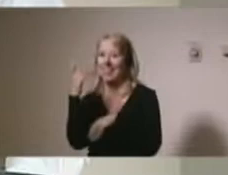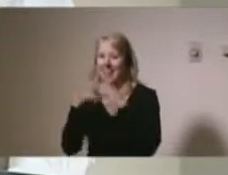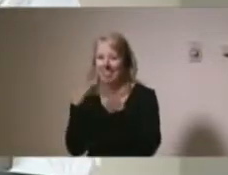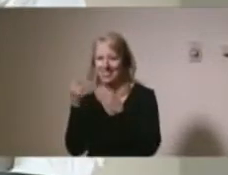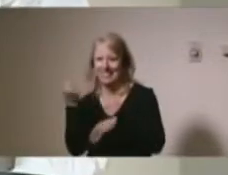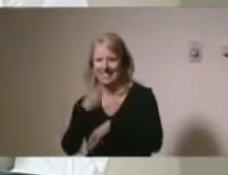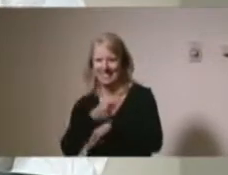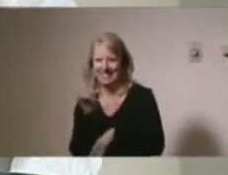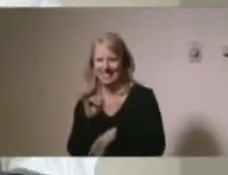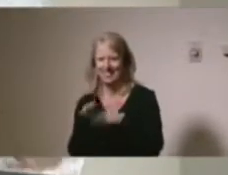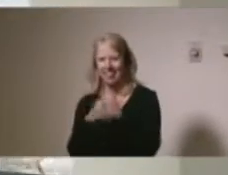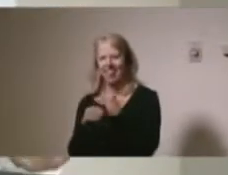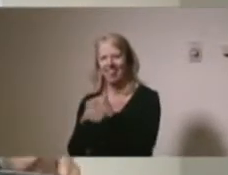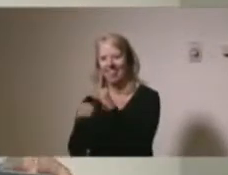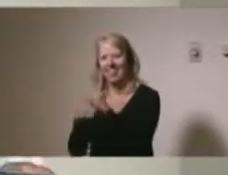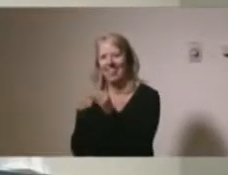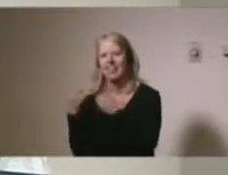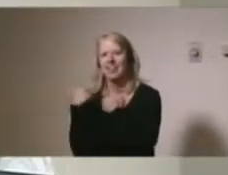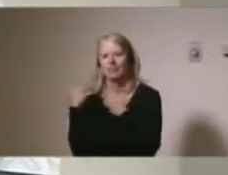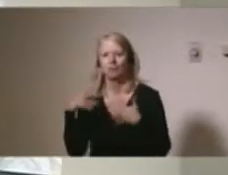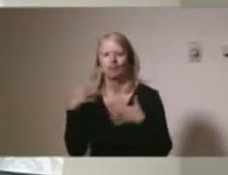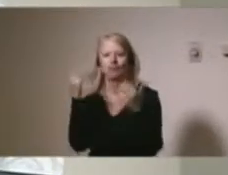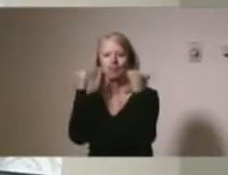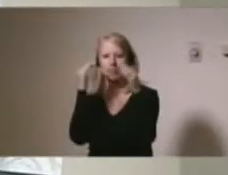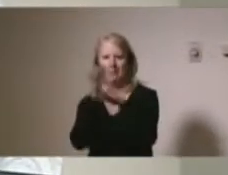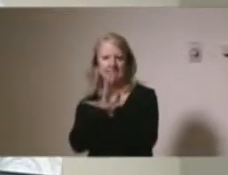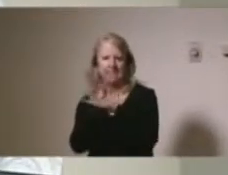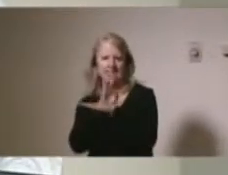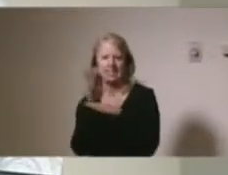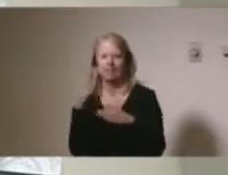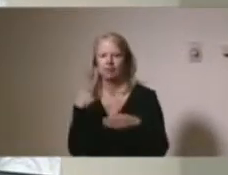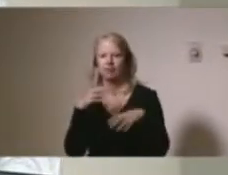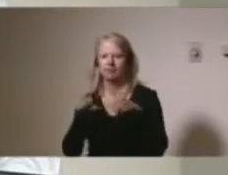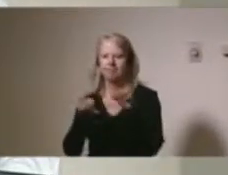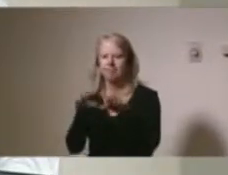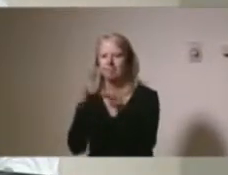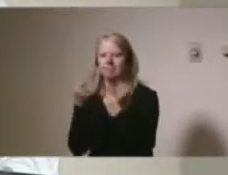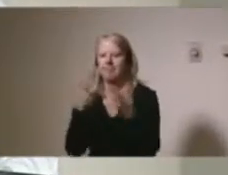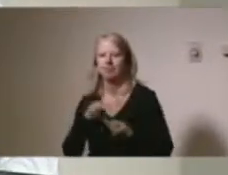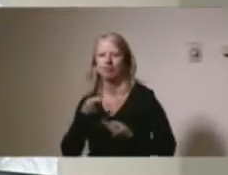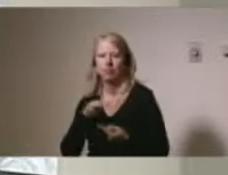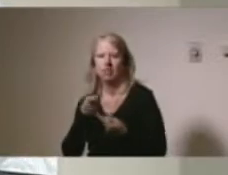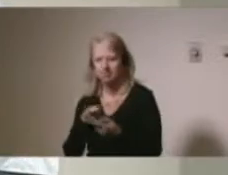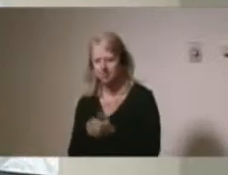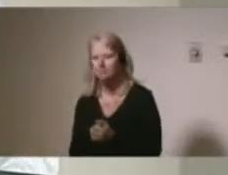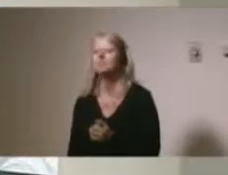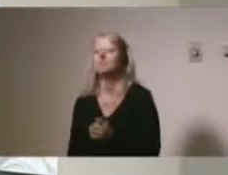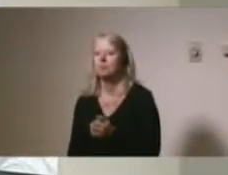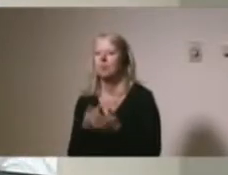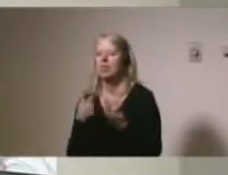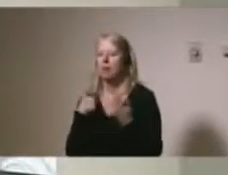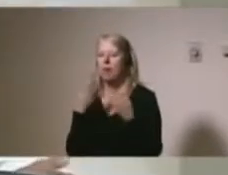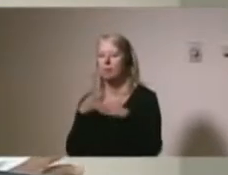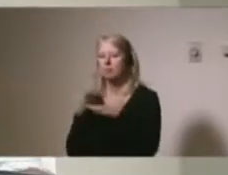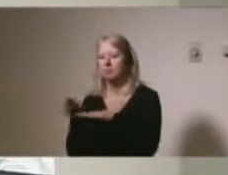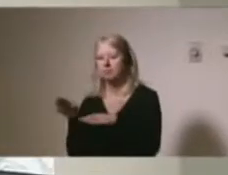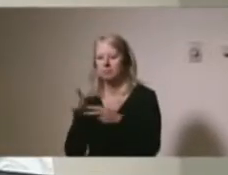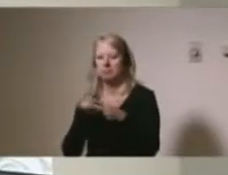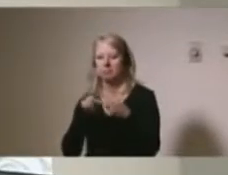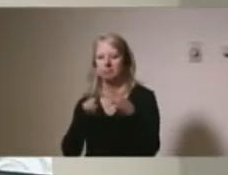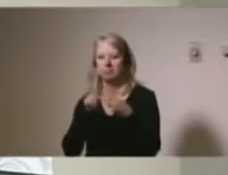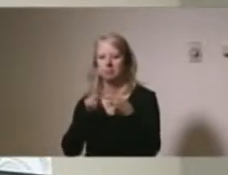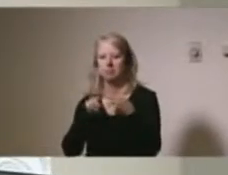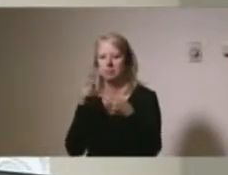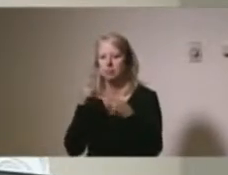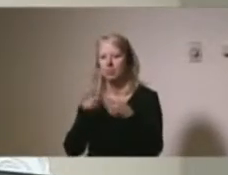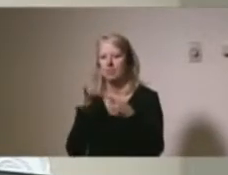So we're very busy, and we're trying to take on lots of the struggles. So I'm going to break it down into two different